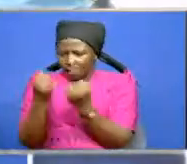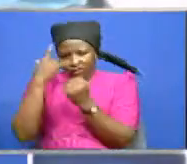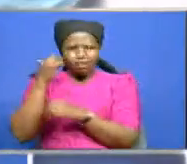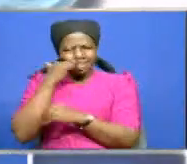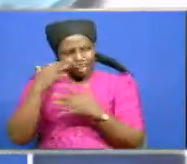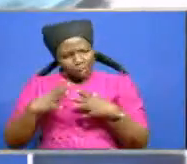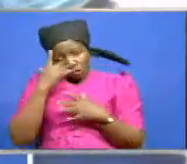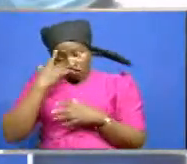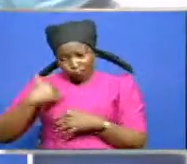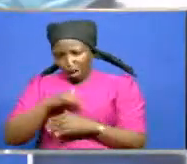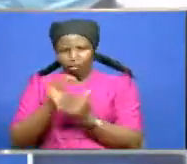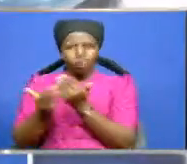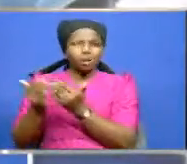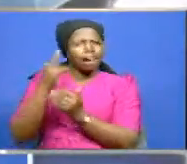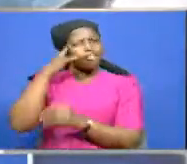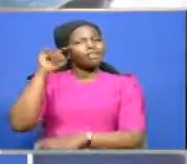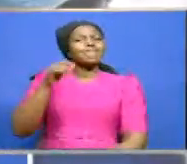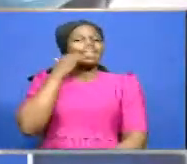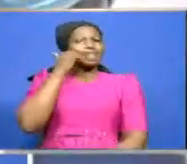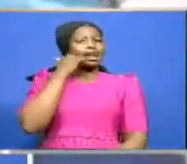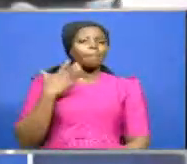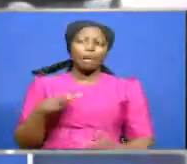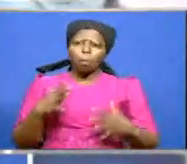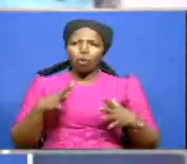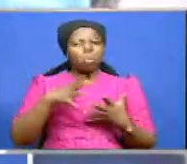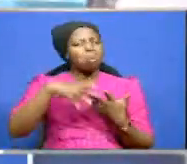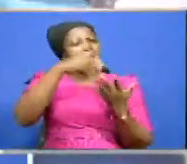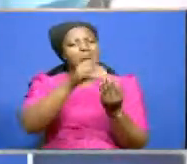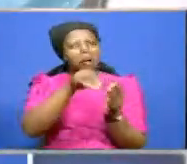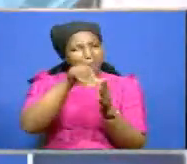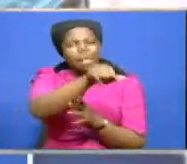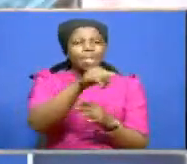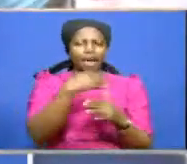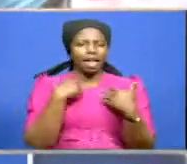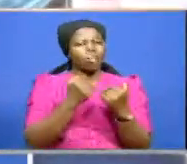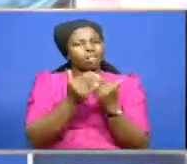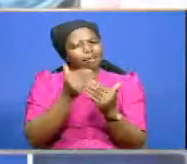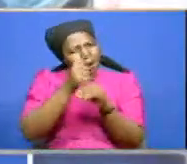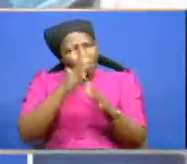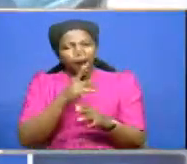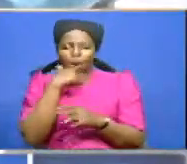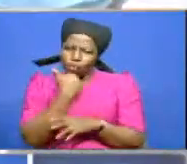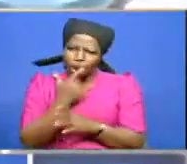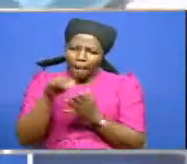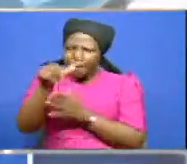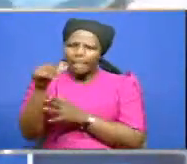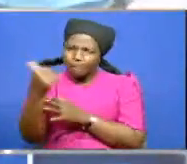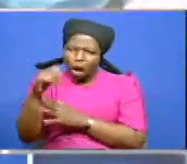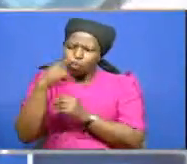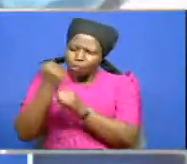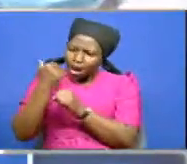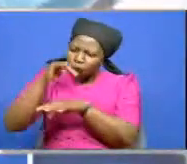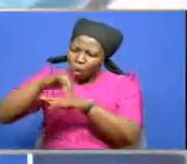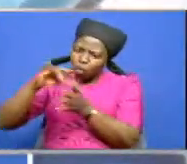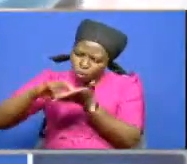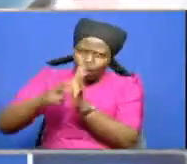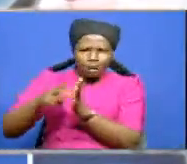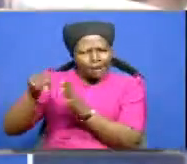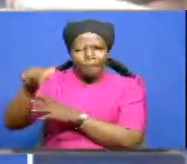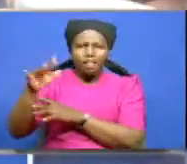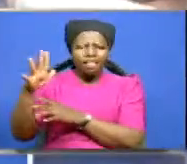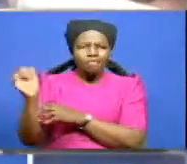these patients. Go and pay the healthcare workers under contract who have not been paid for 5 months. Is that too much